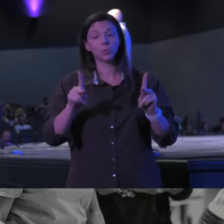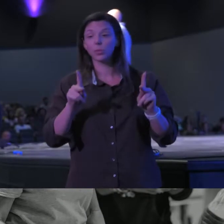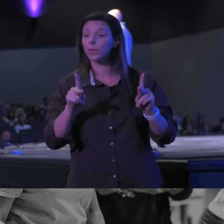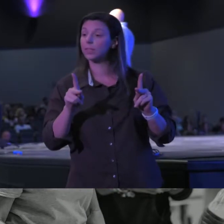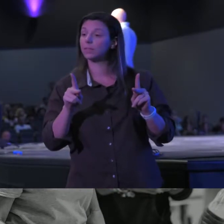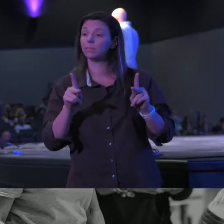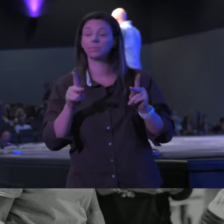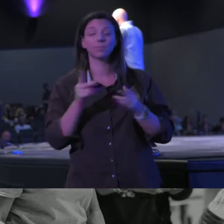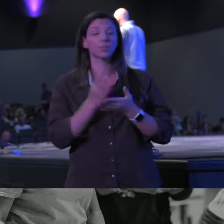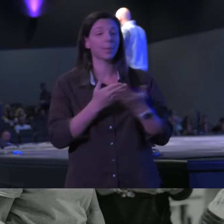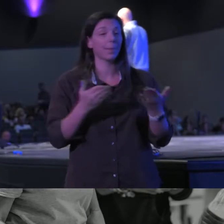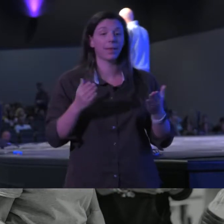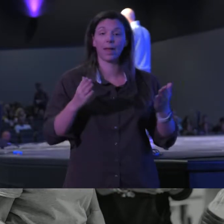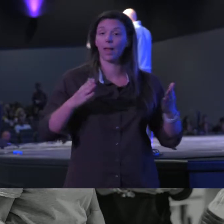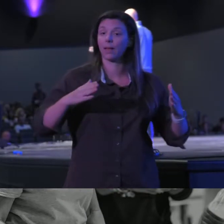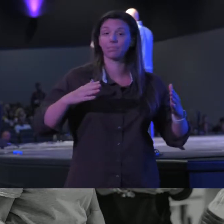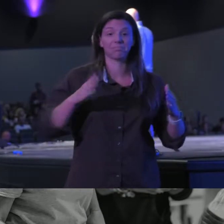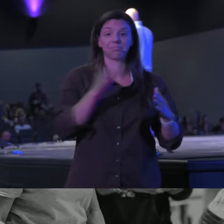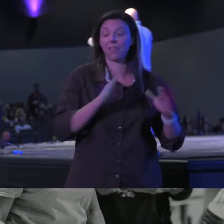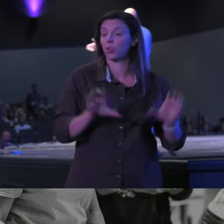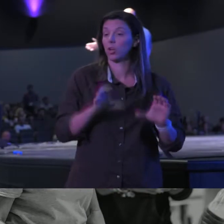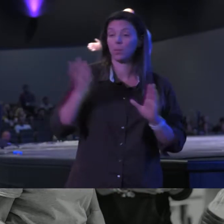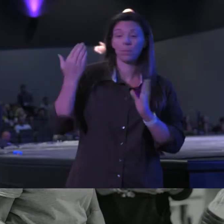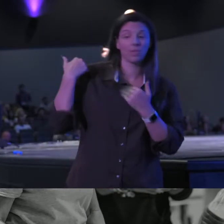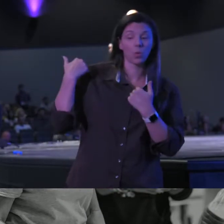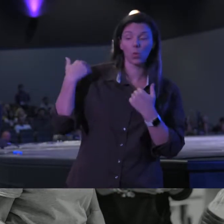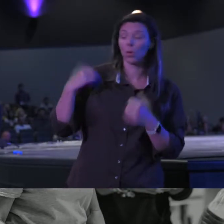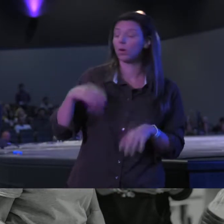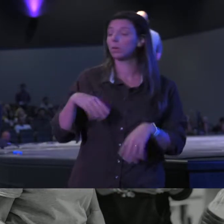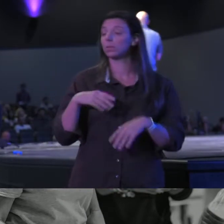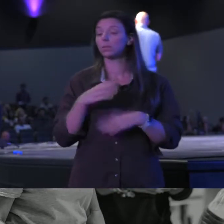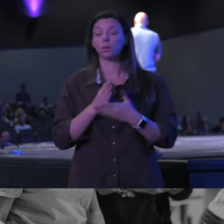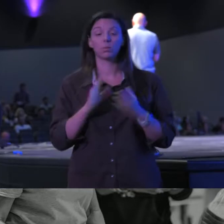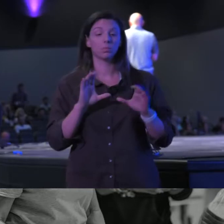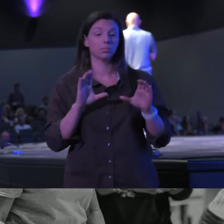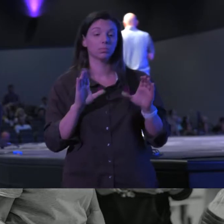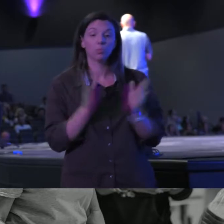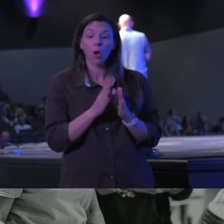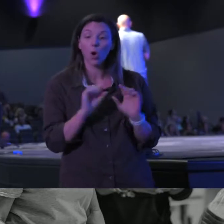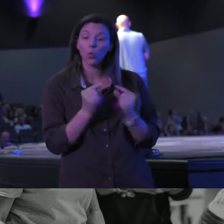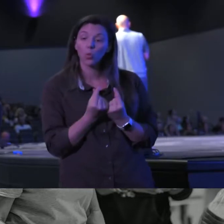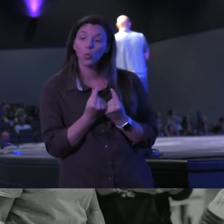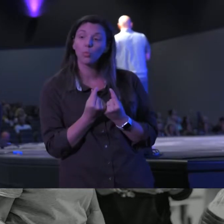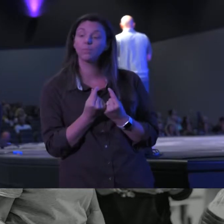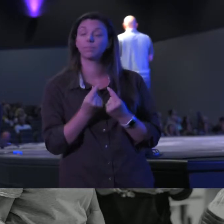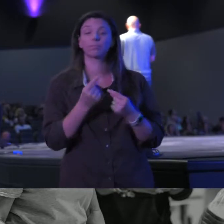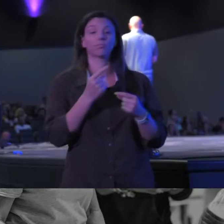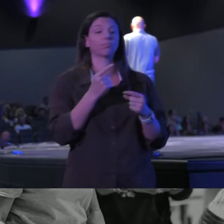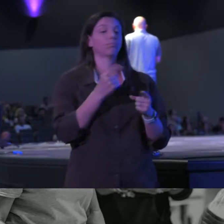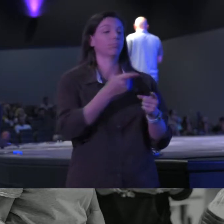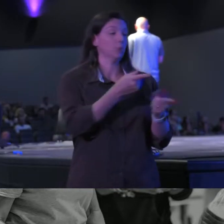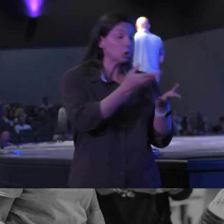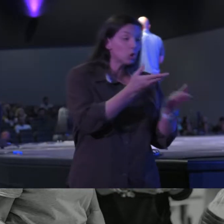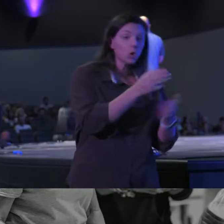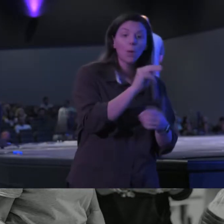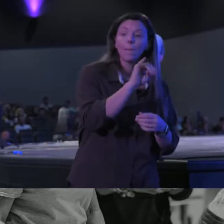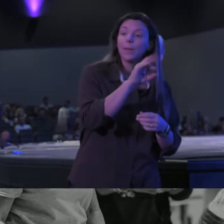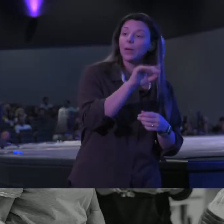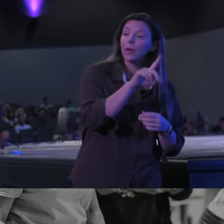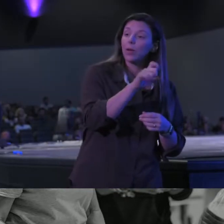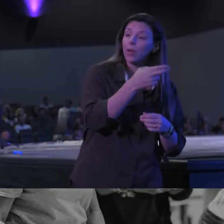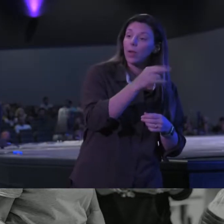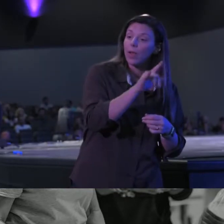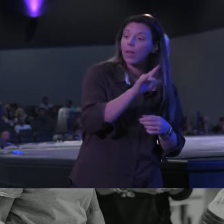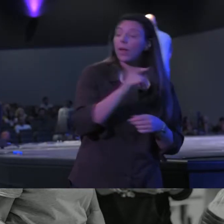We've had some small groups that are new to the church get engaged in serving at places like Miracle Hill and serving breakfast for the homeless